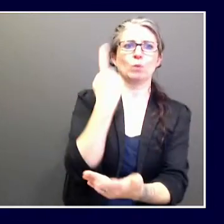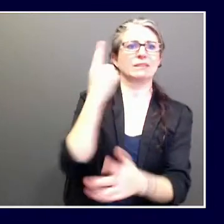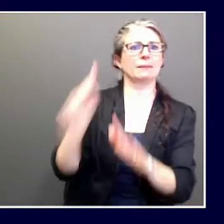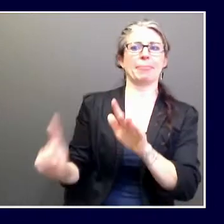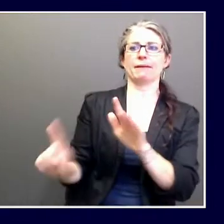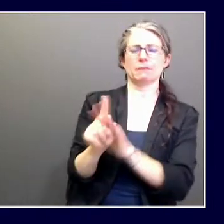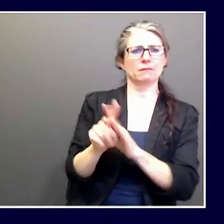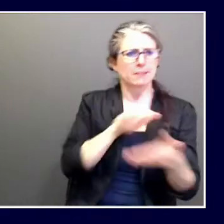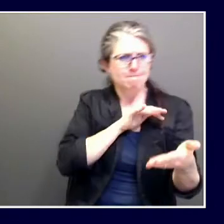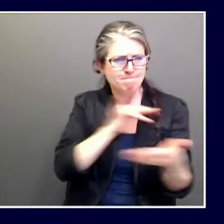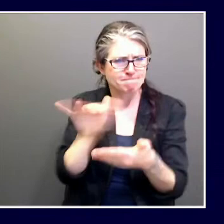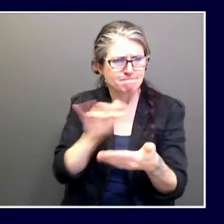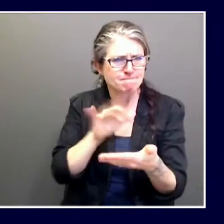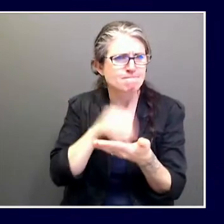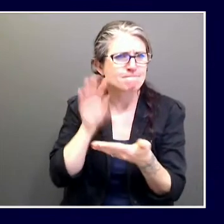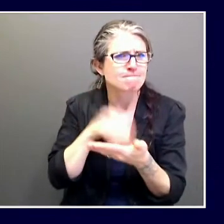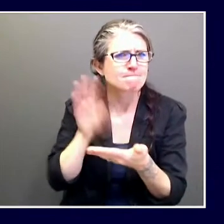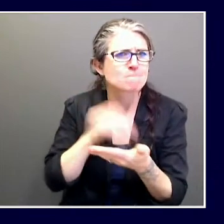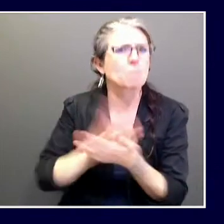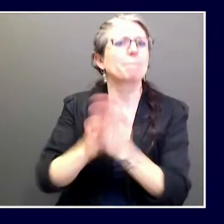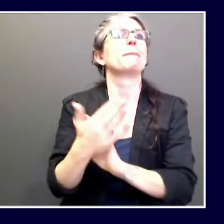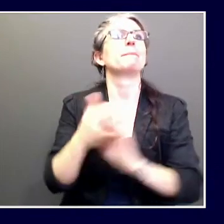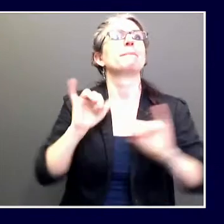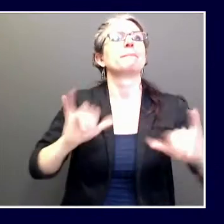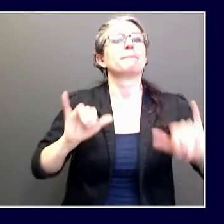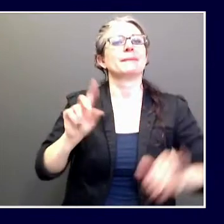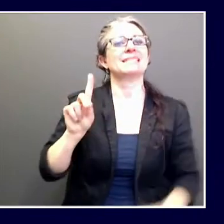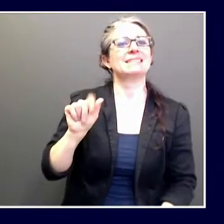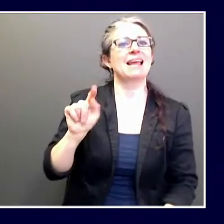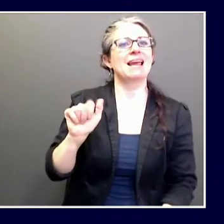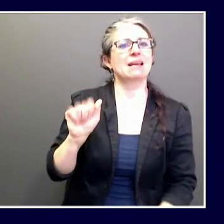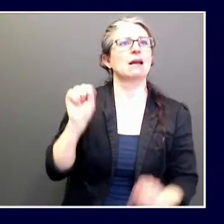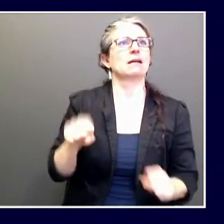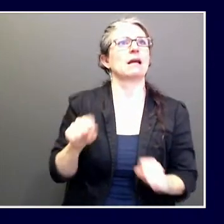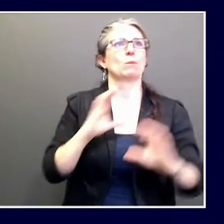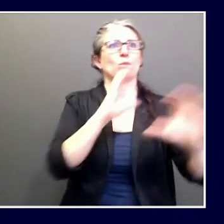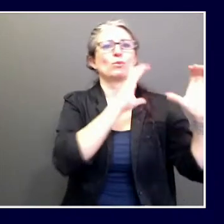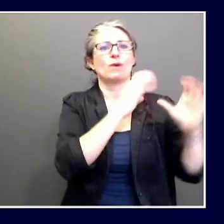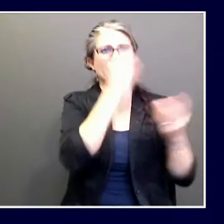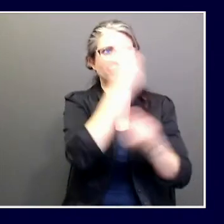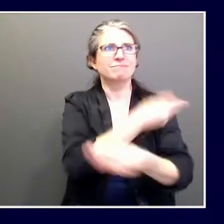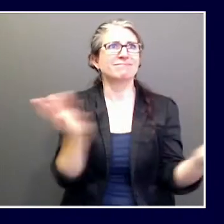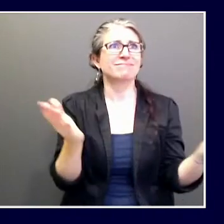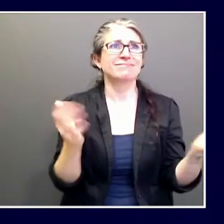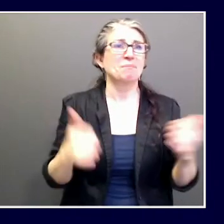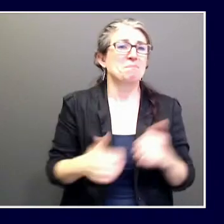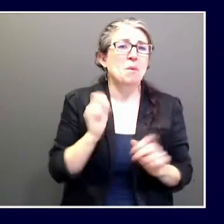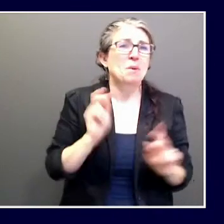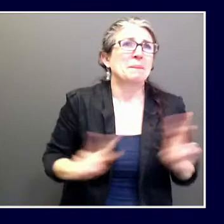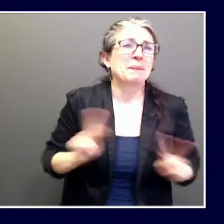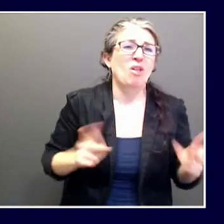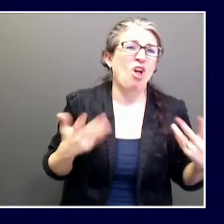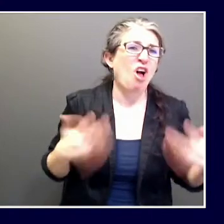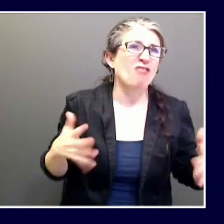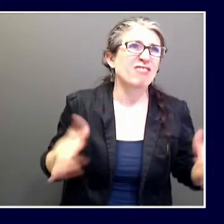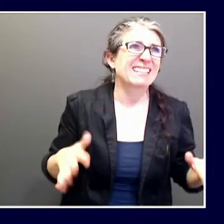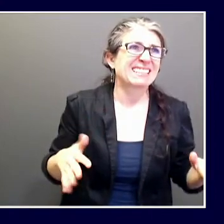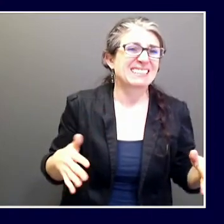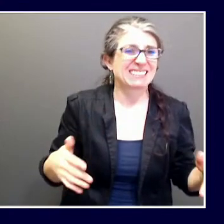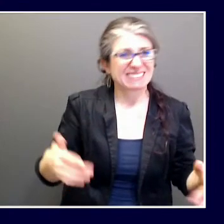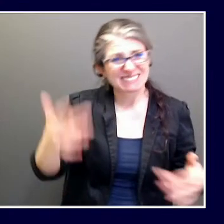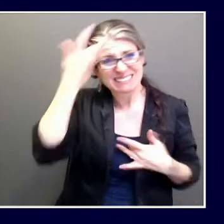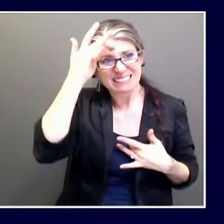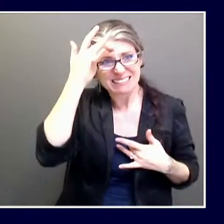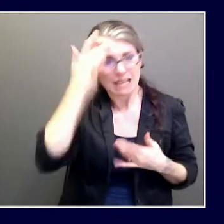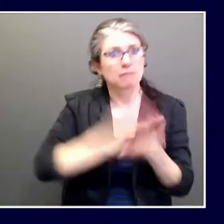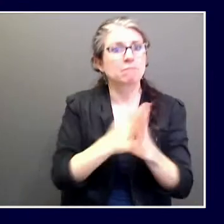days nationwide, at any state and any jurisdiction, most folks may have already recovered. Contact tracing remains important